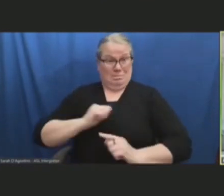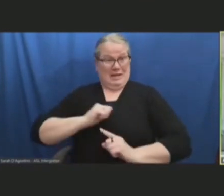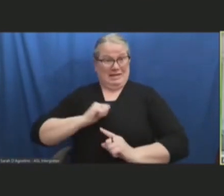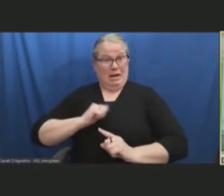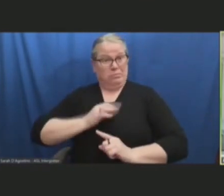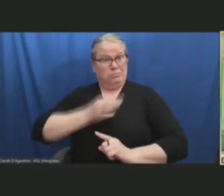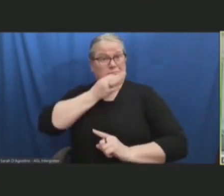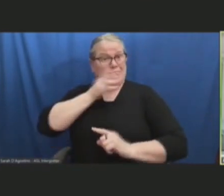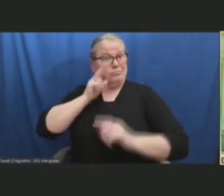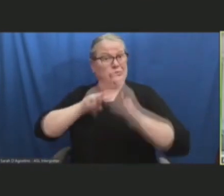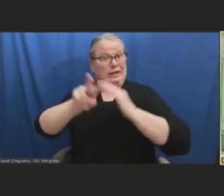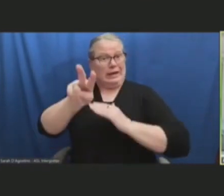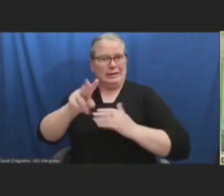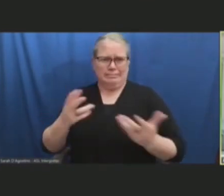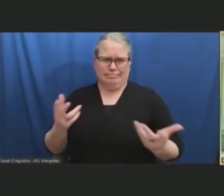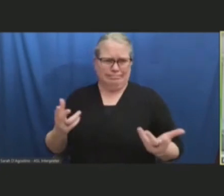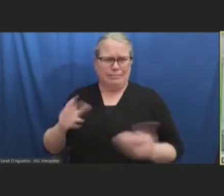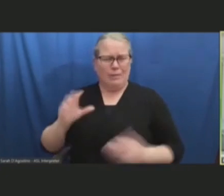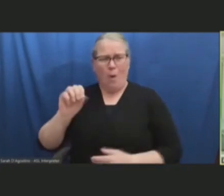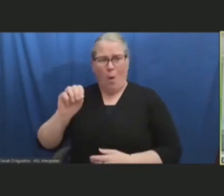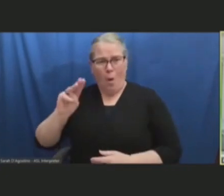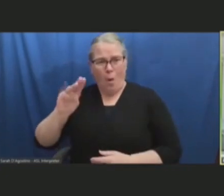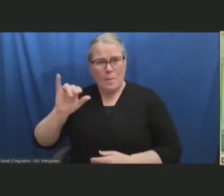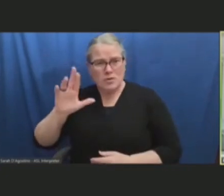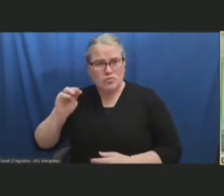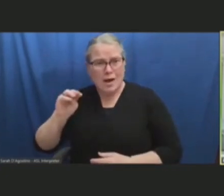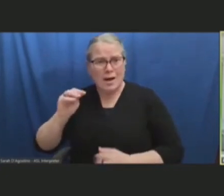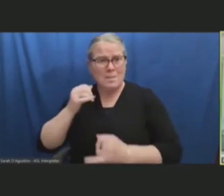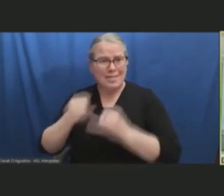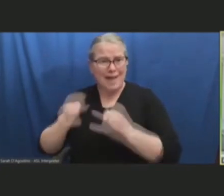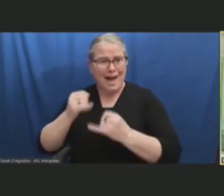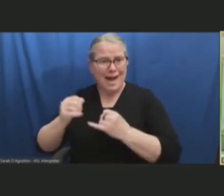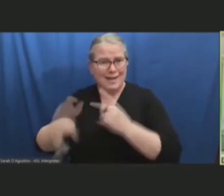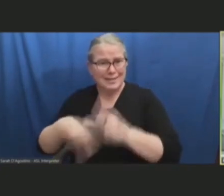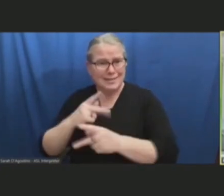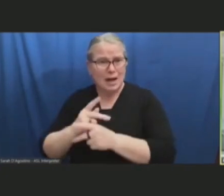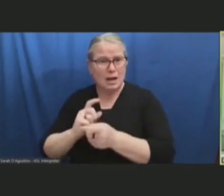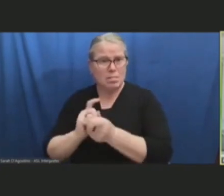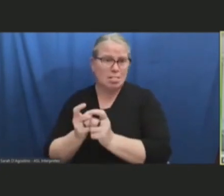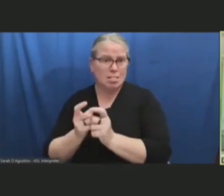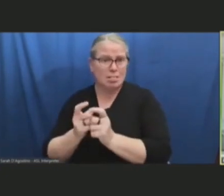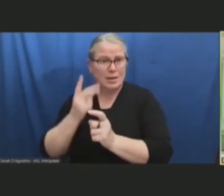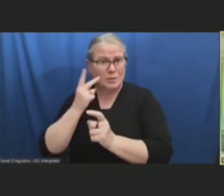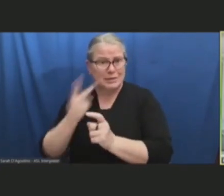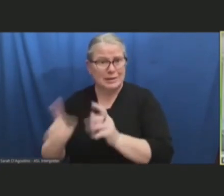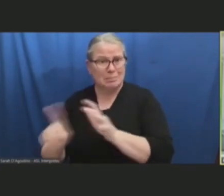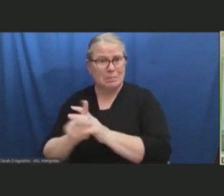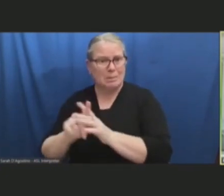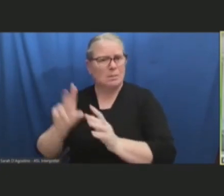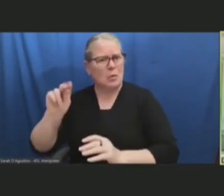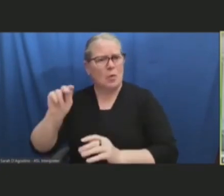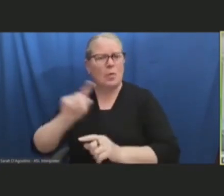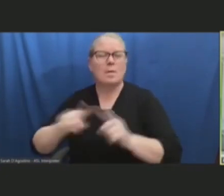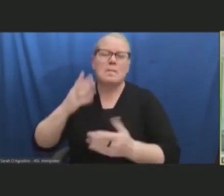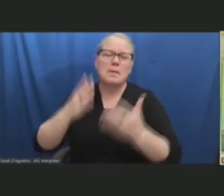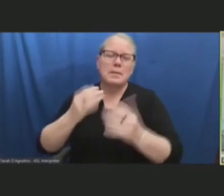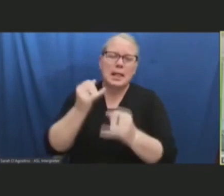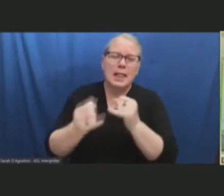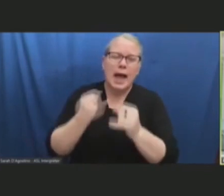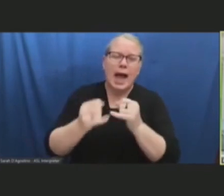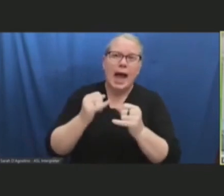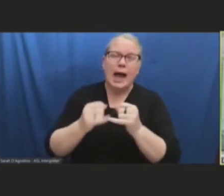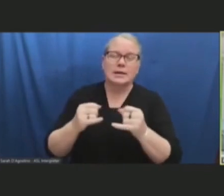but it may be the last big scare that we have, that we may have enough, quote, herd immunity